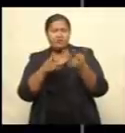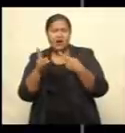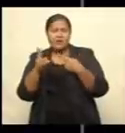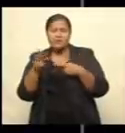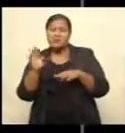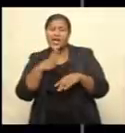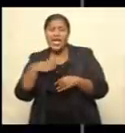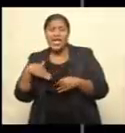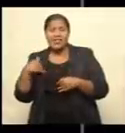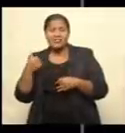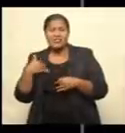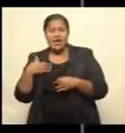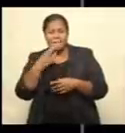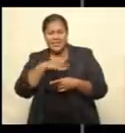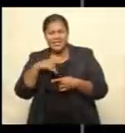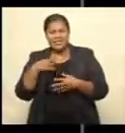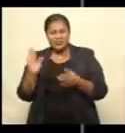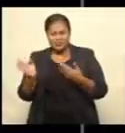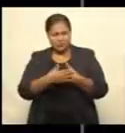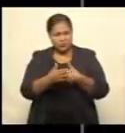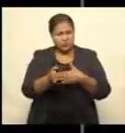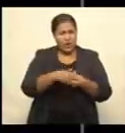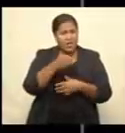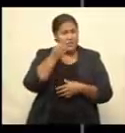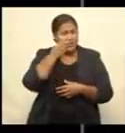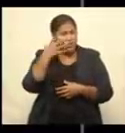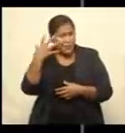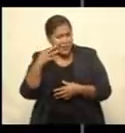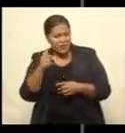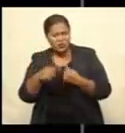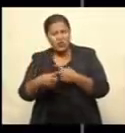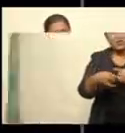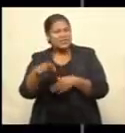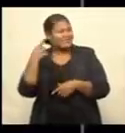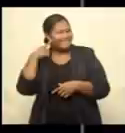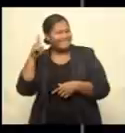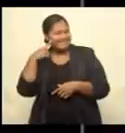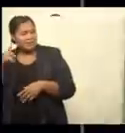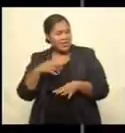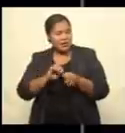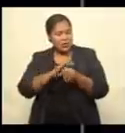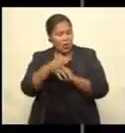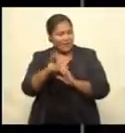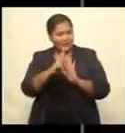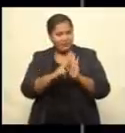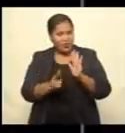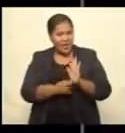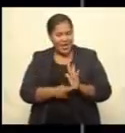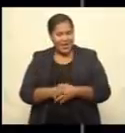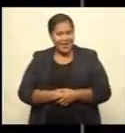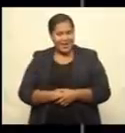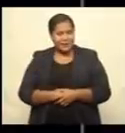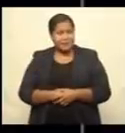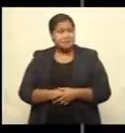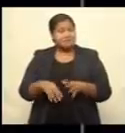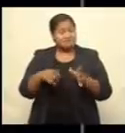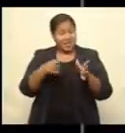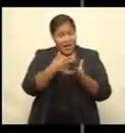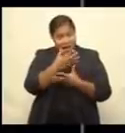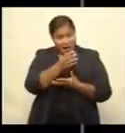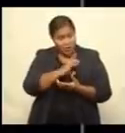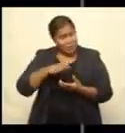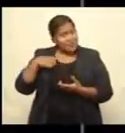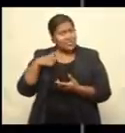the Health Ministry to shut down supermarkets that continue disregarding COVID-19 safety protocols. Acting Commissioner of Police